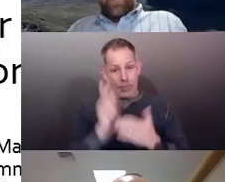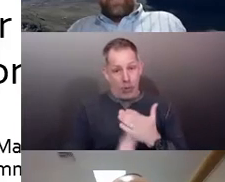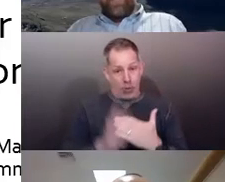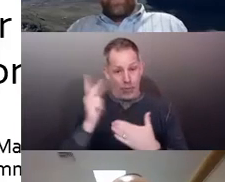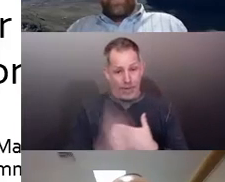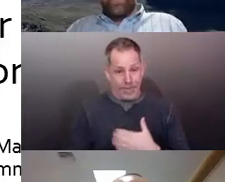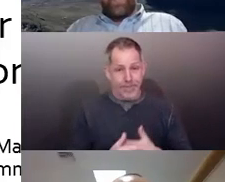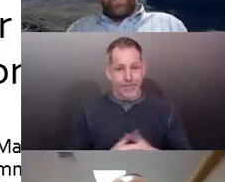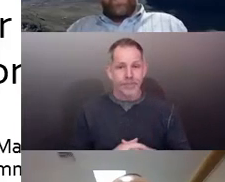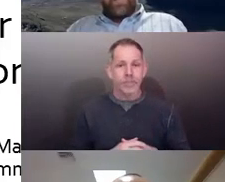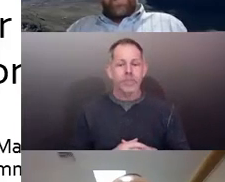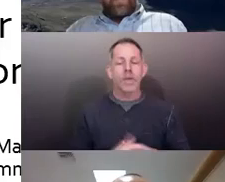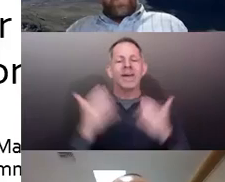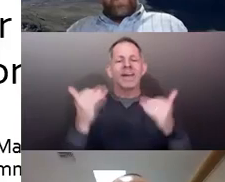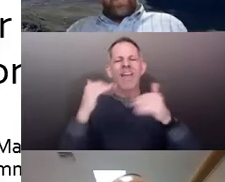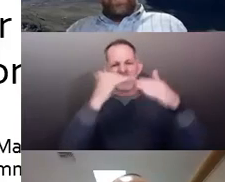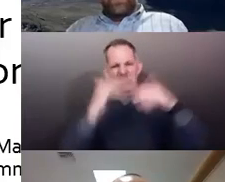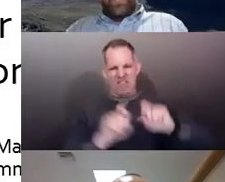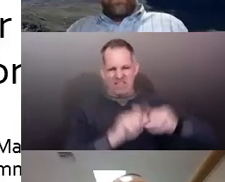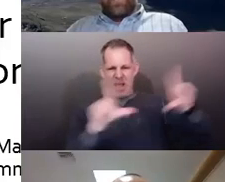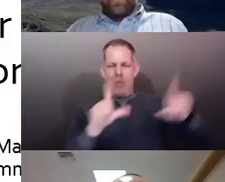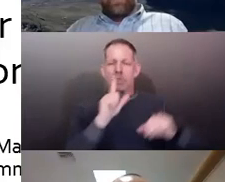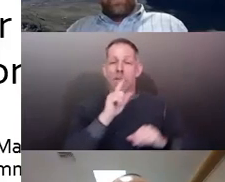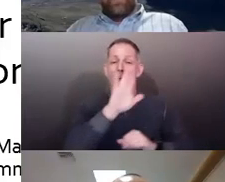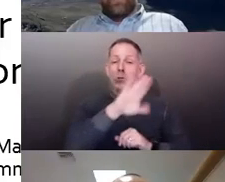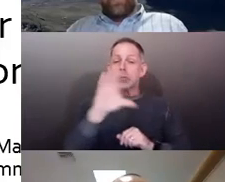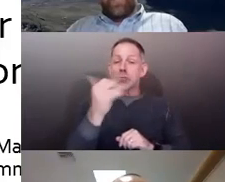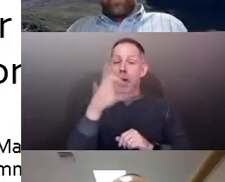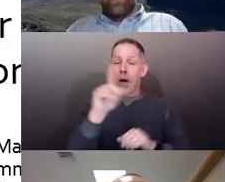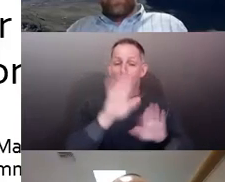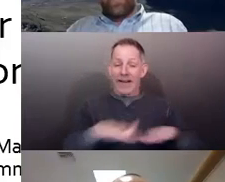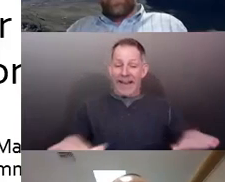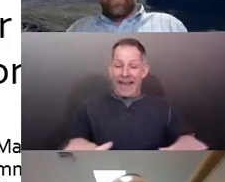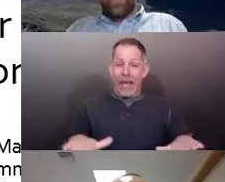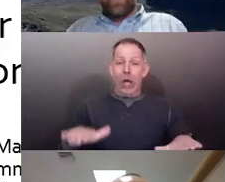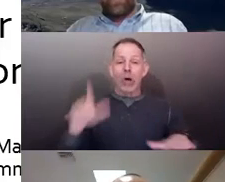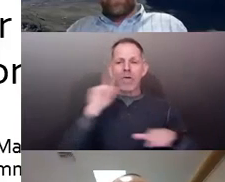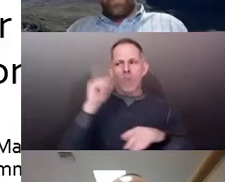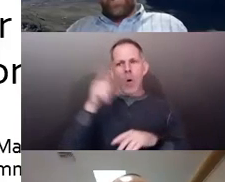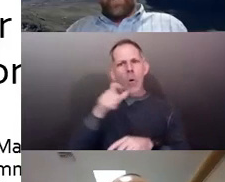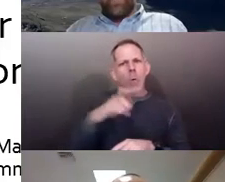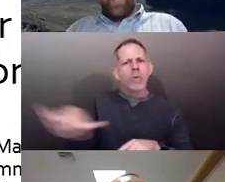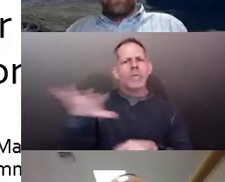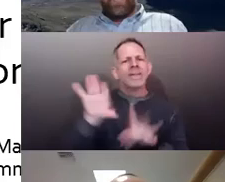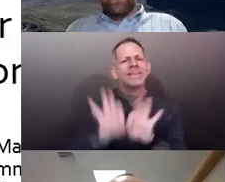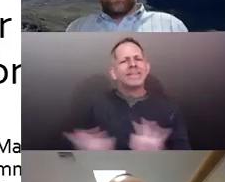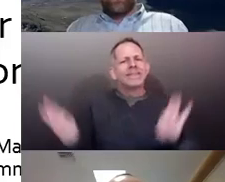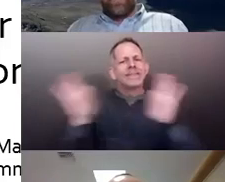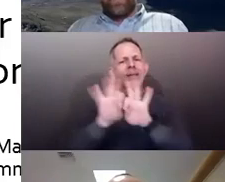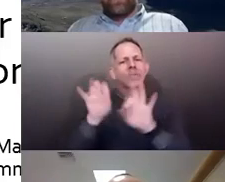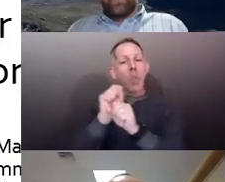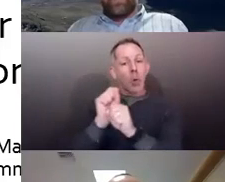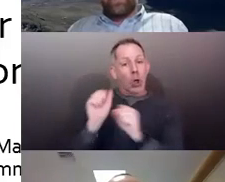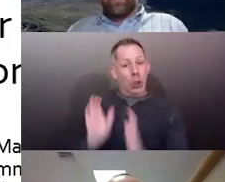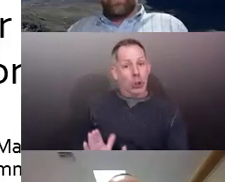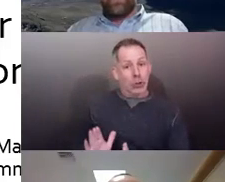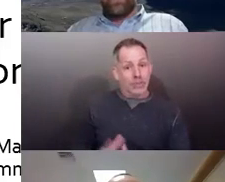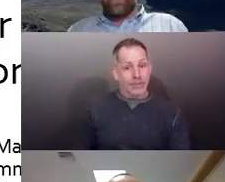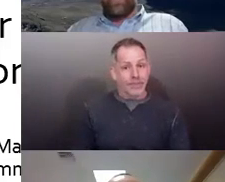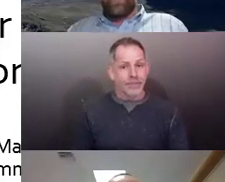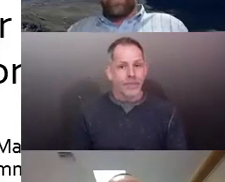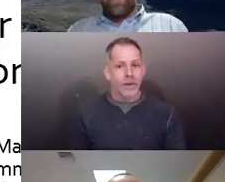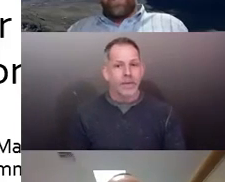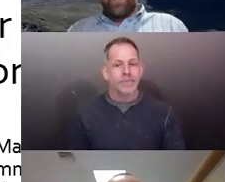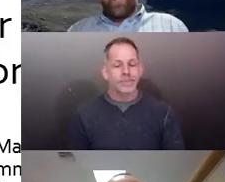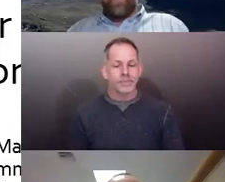back to March. We were initiating measures to make sure that our most essential workers would have childcare so they could still get